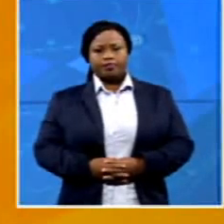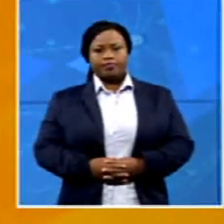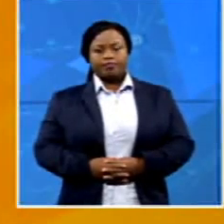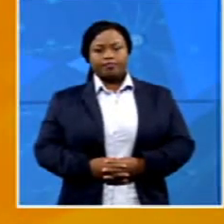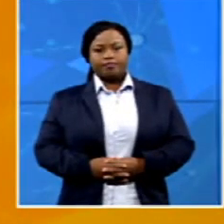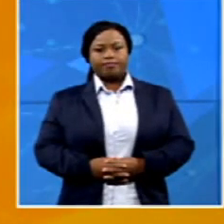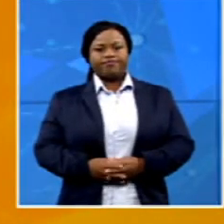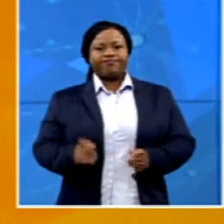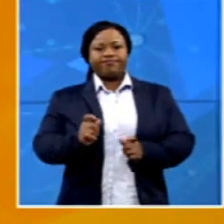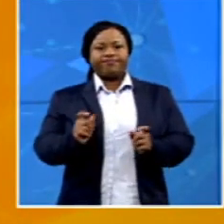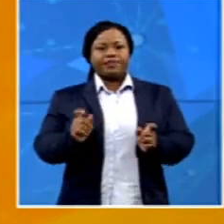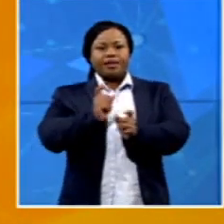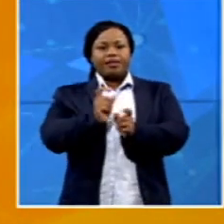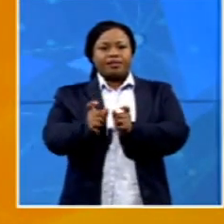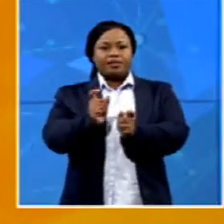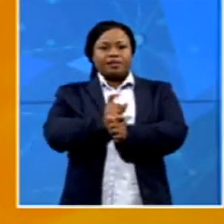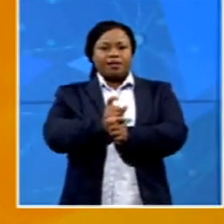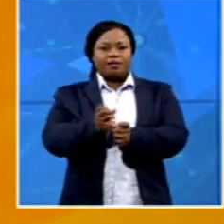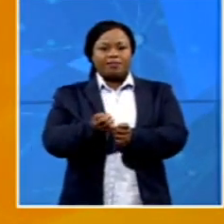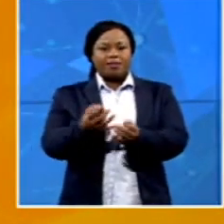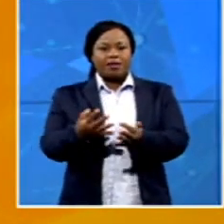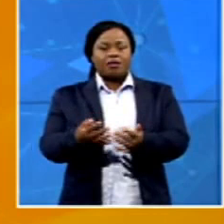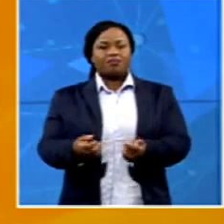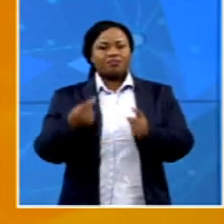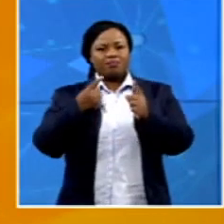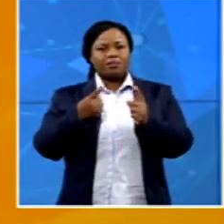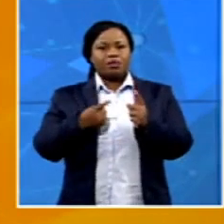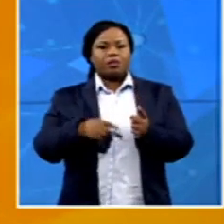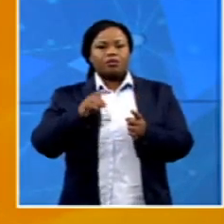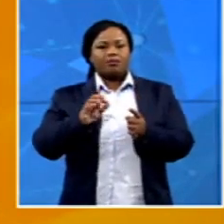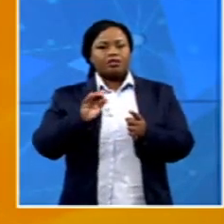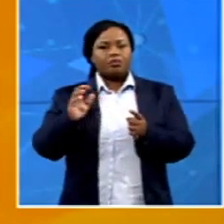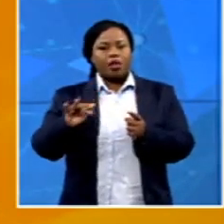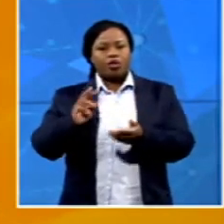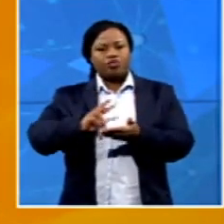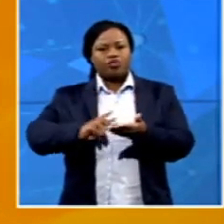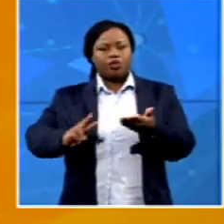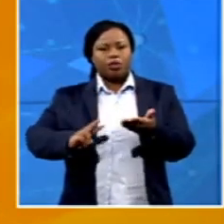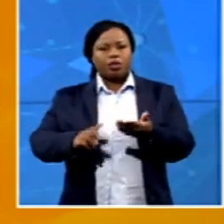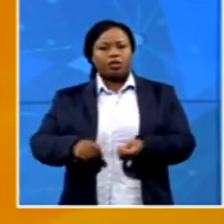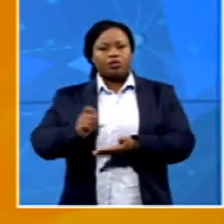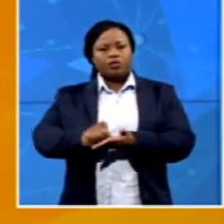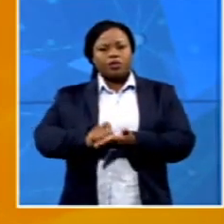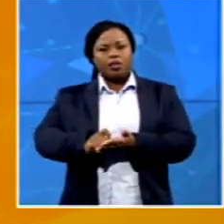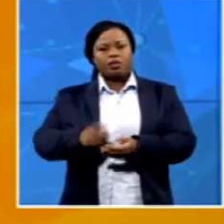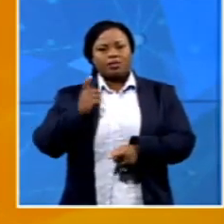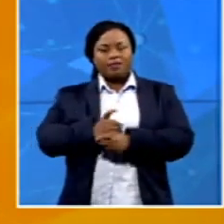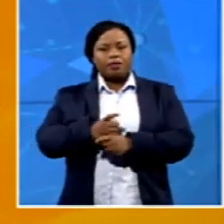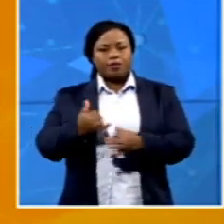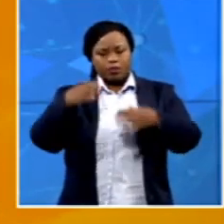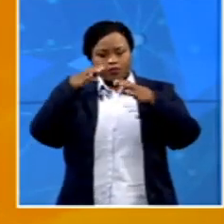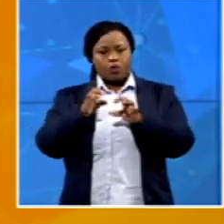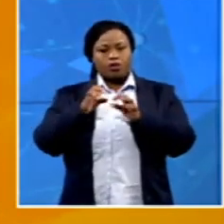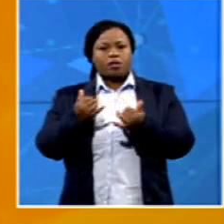Dyslexia is the most common cause for reading, writing and spelling difficulties. Now, this morning, we put the focus on some